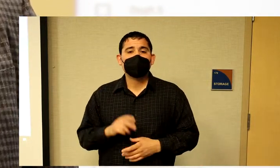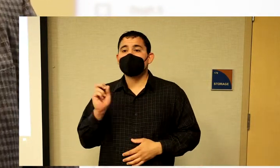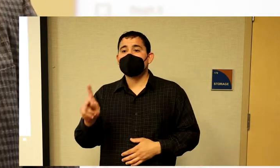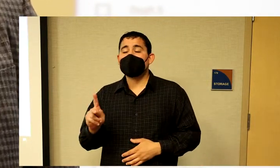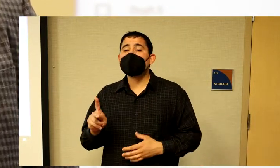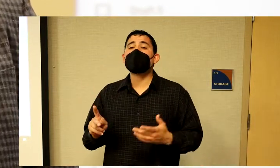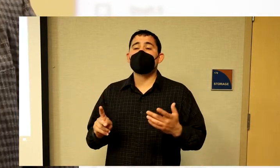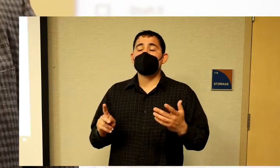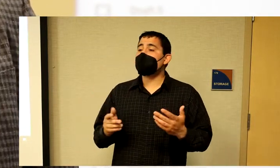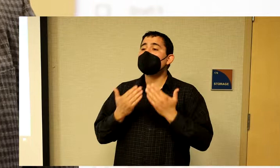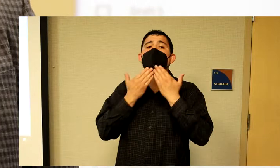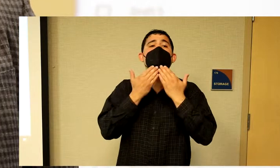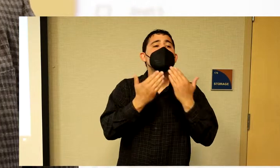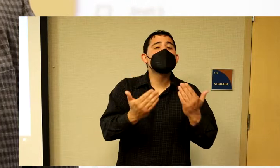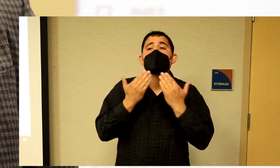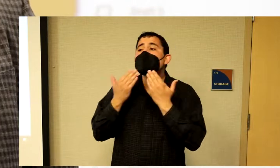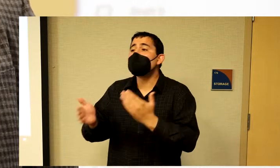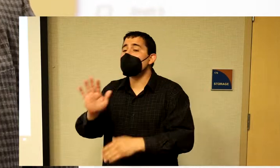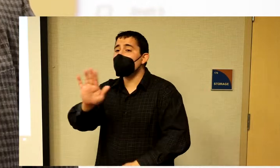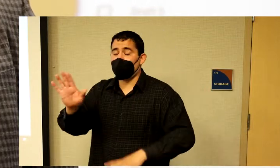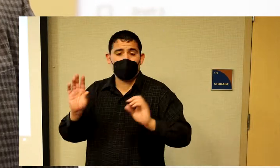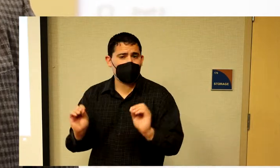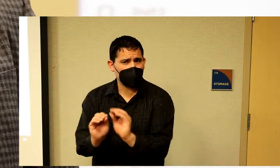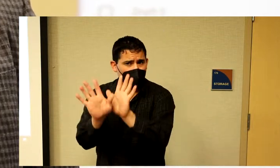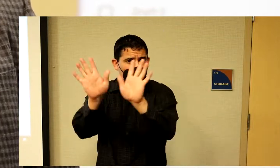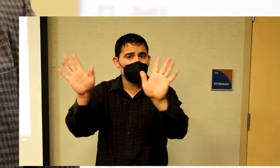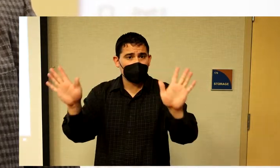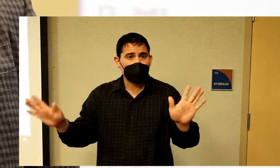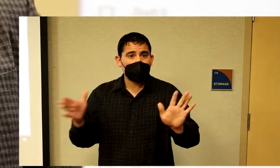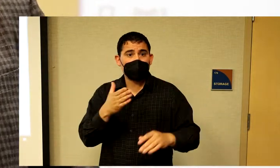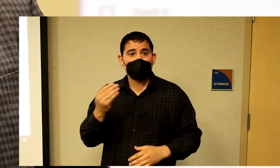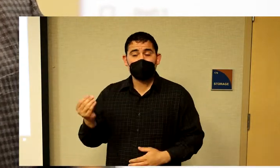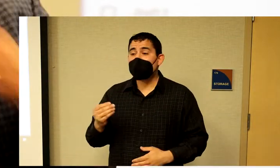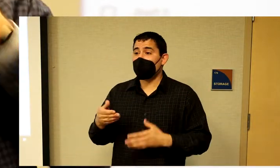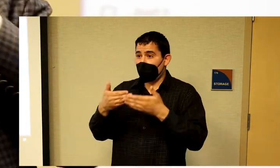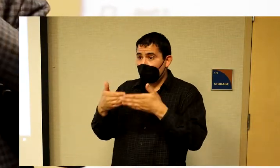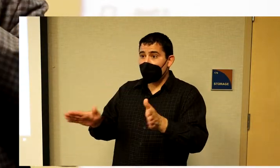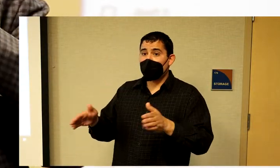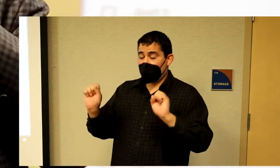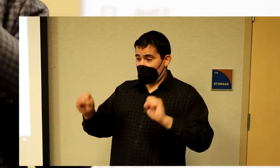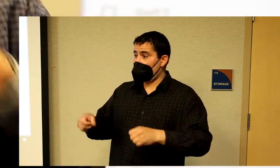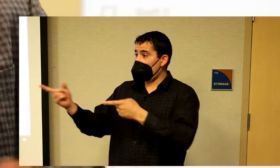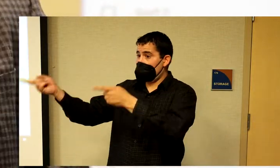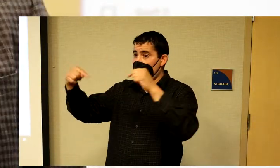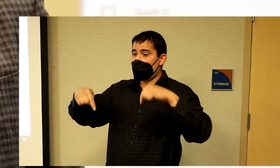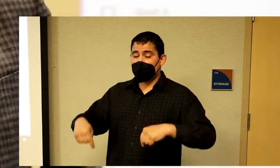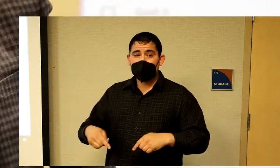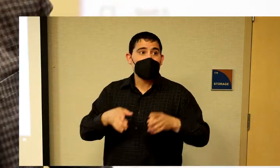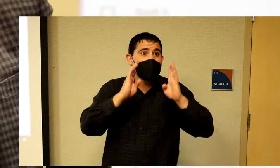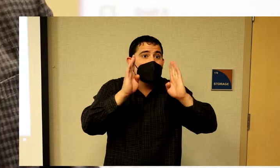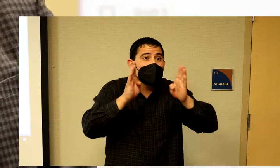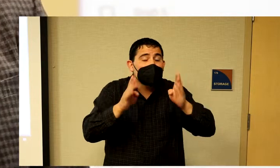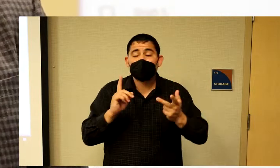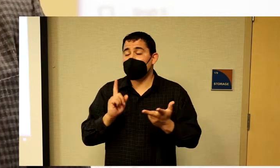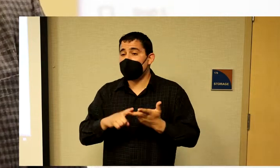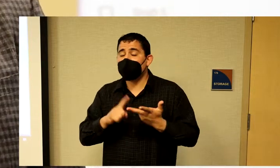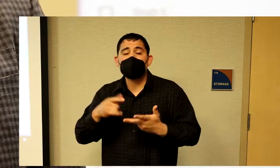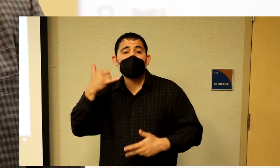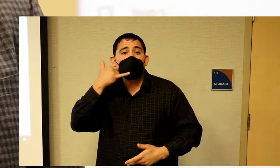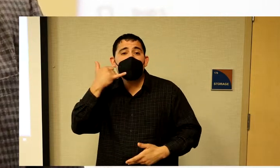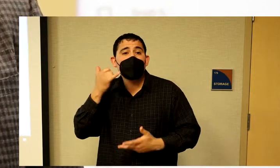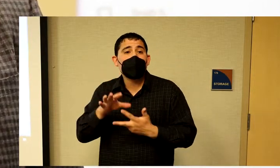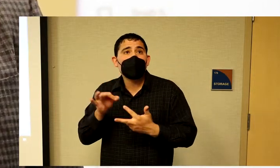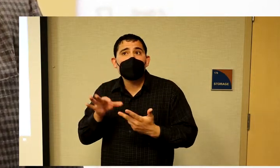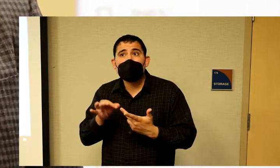thank you for your transparency, for putting dates where the public can come, for listening, for making phone options available, and for live